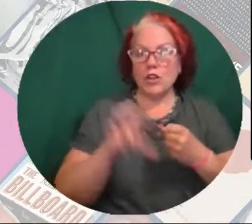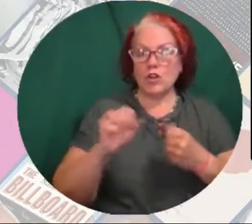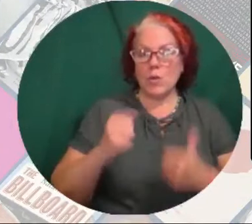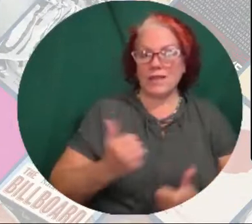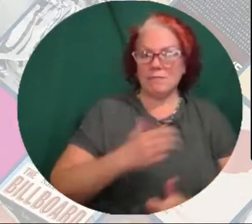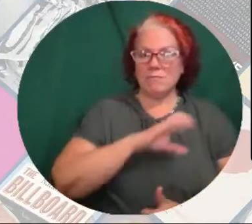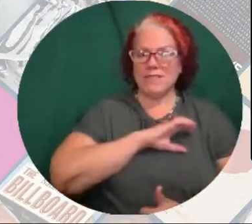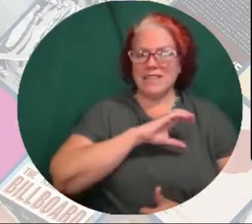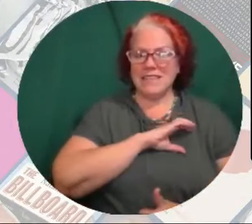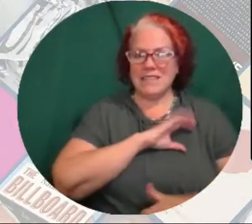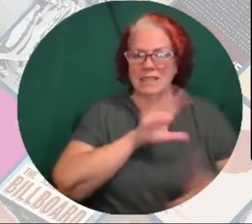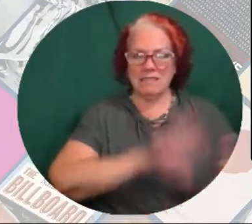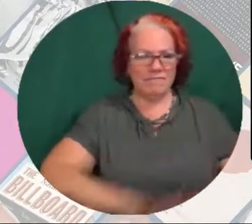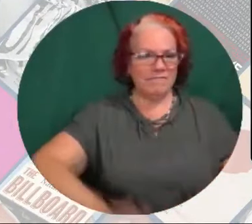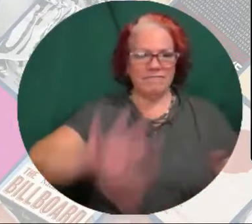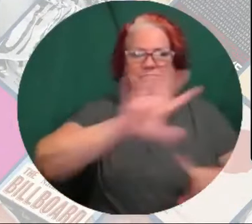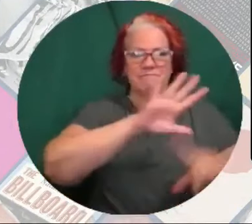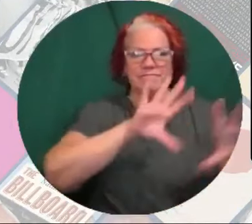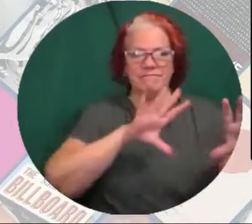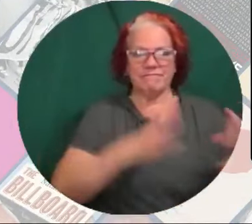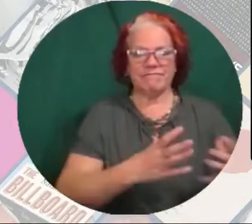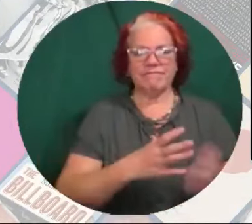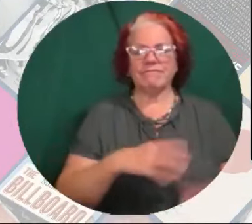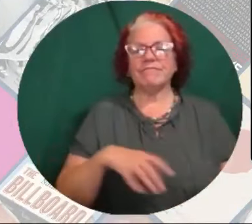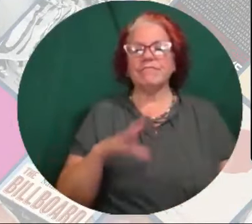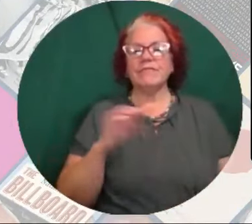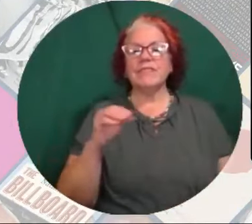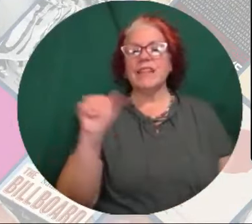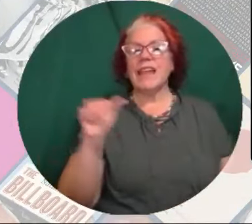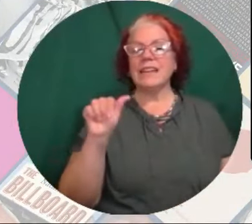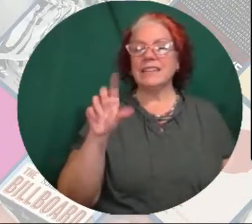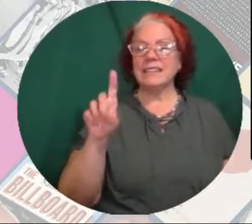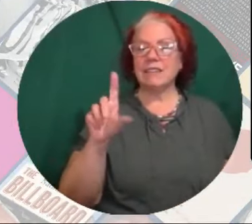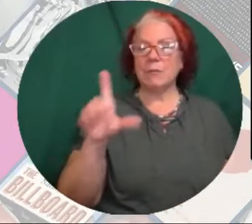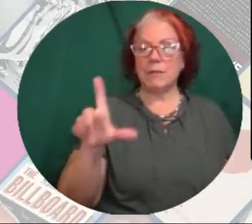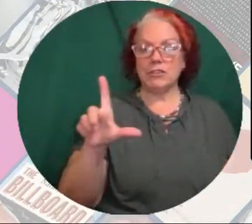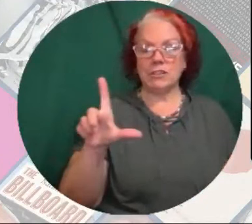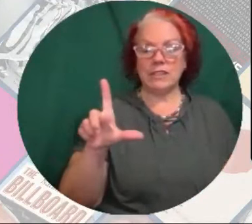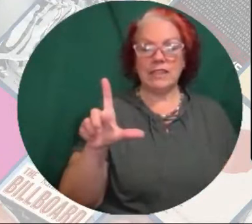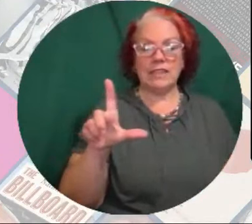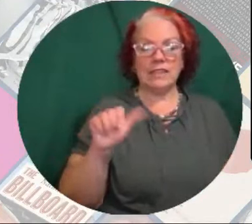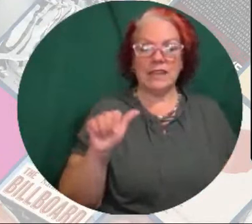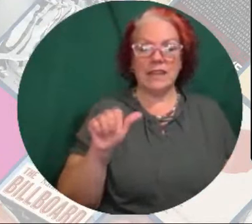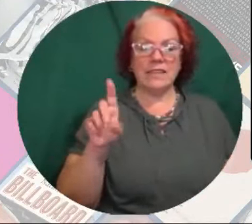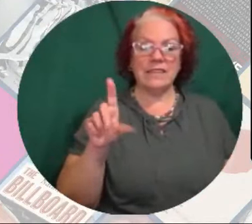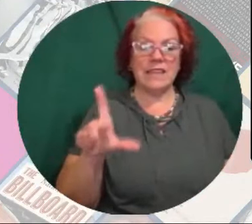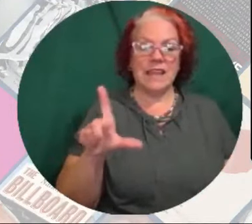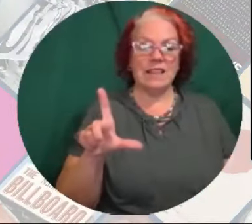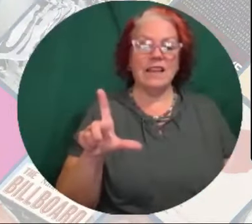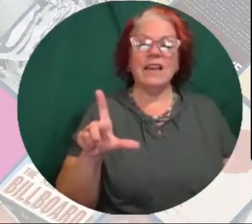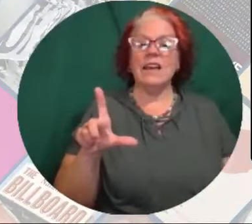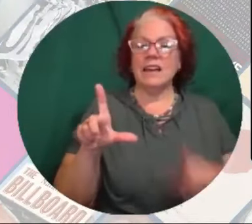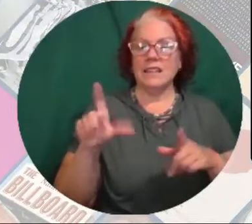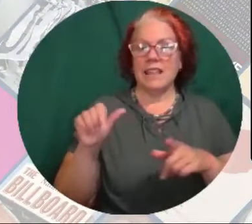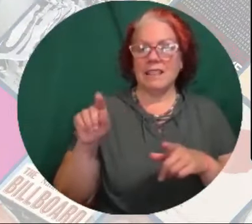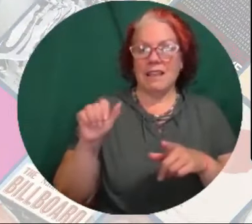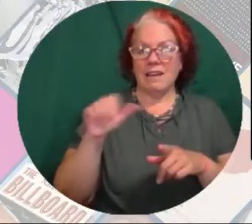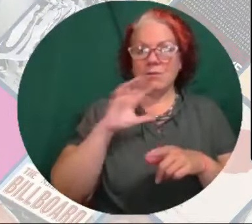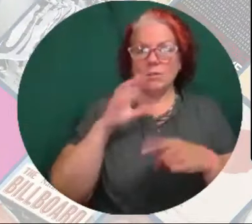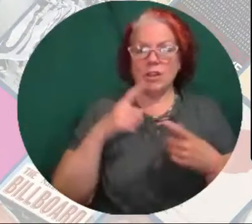forces in the US and the Anti-Defamation League the ADL that L was speaking